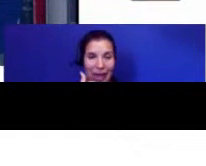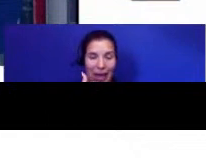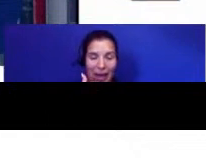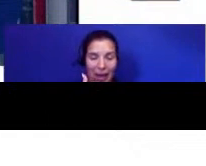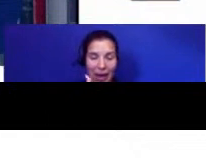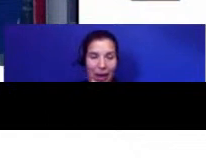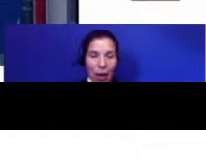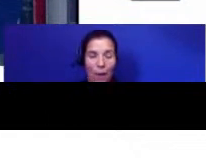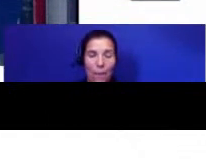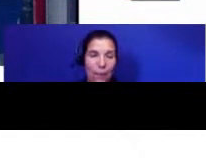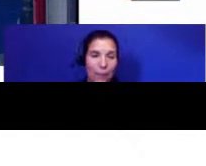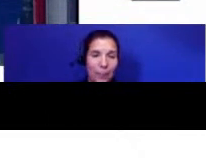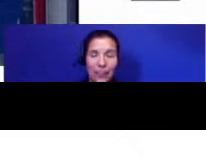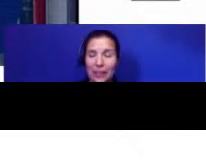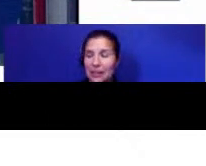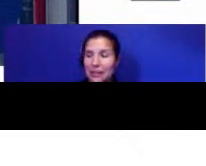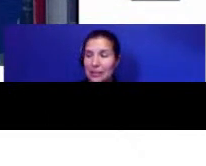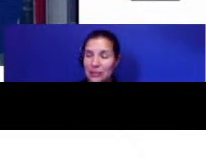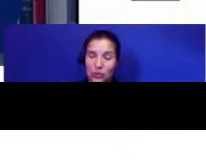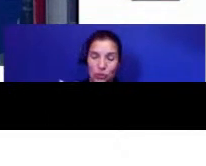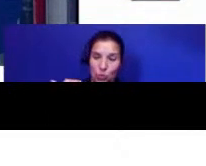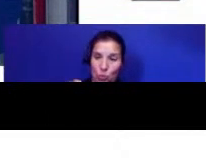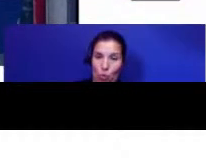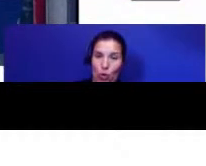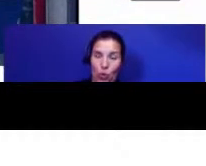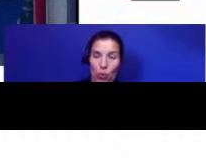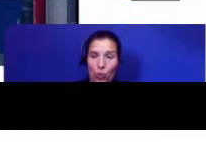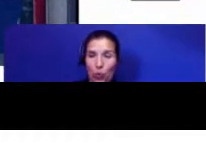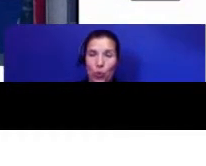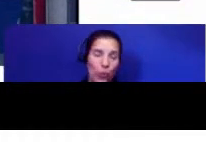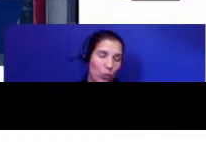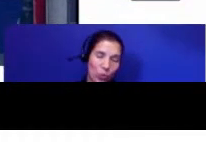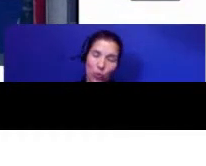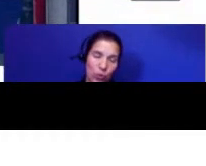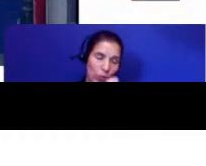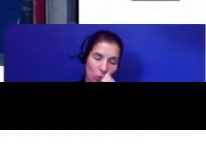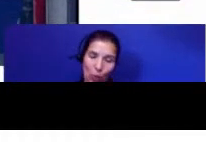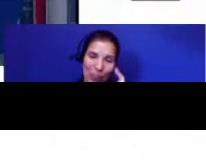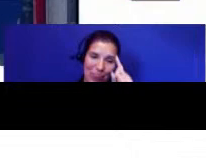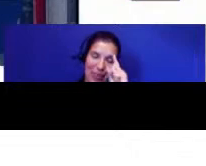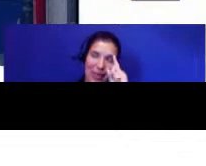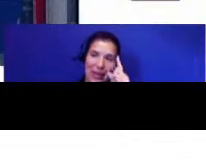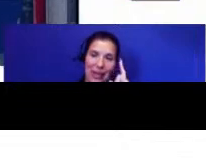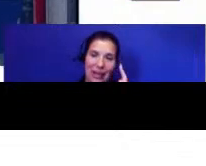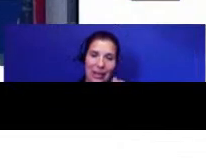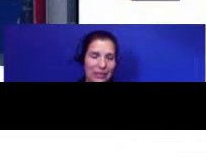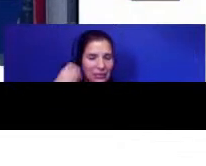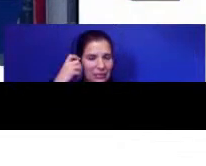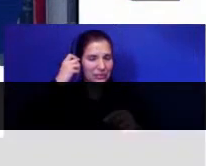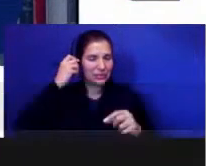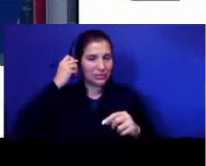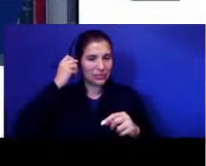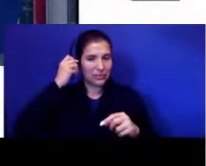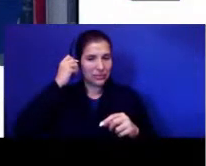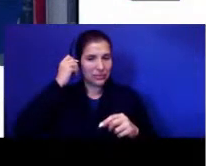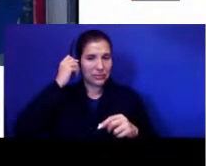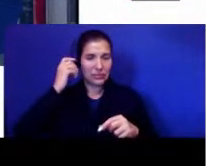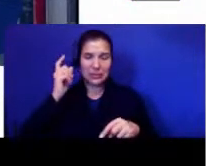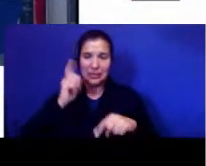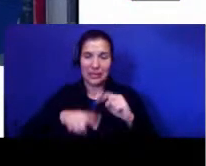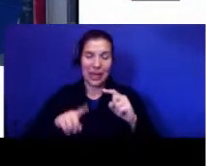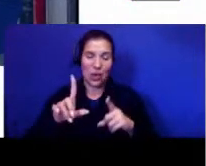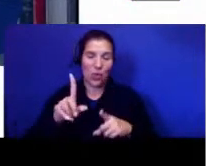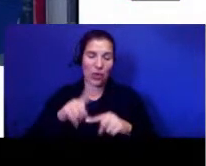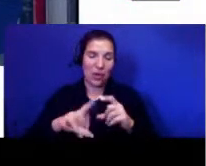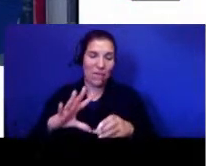systems working with you, don't think that it can't be your child. I